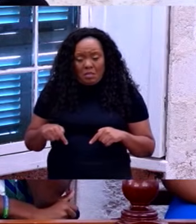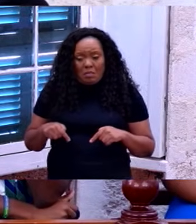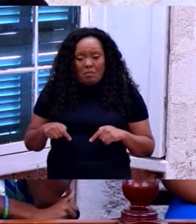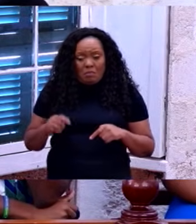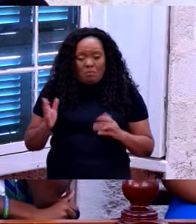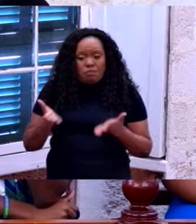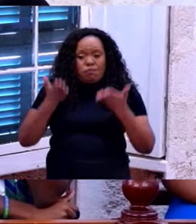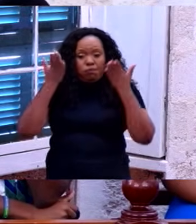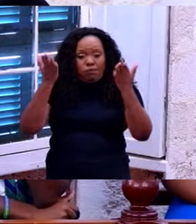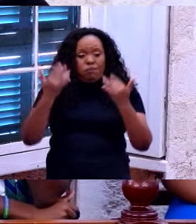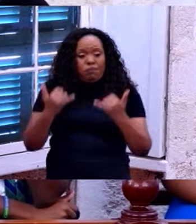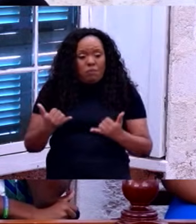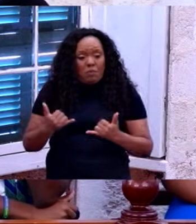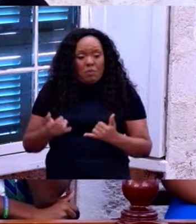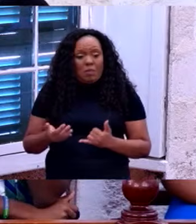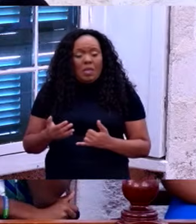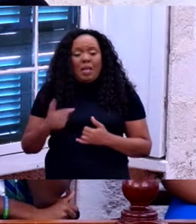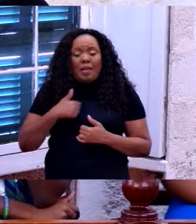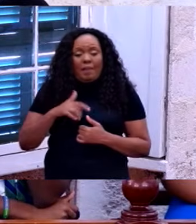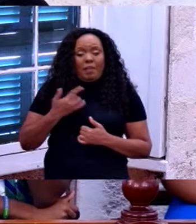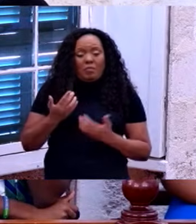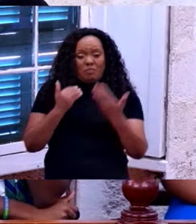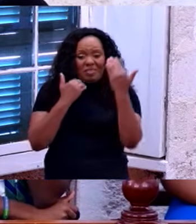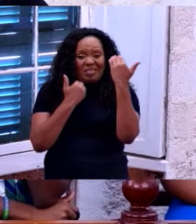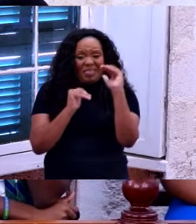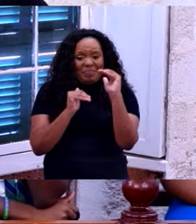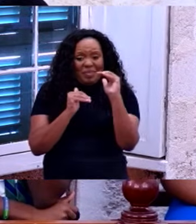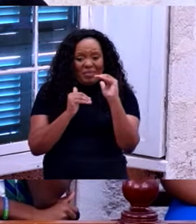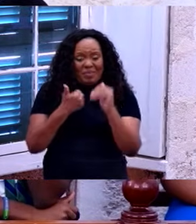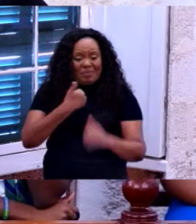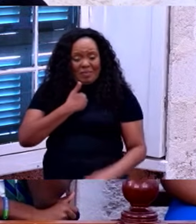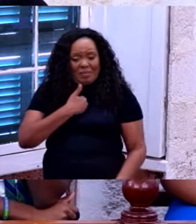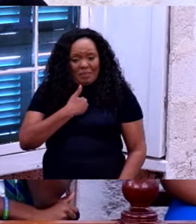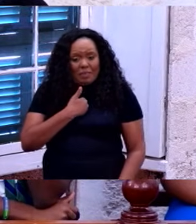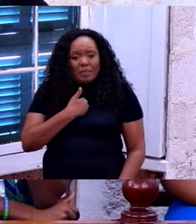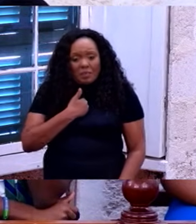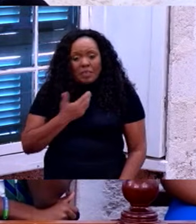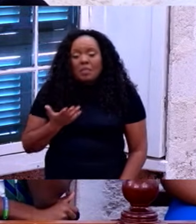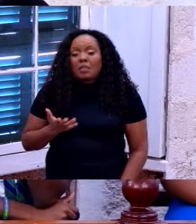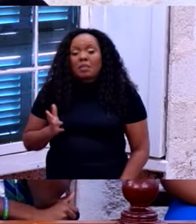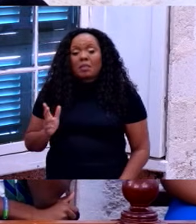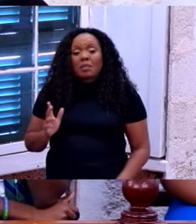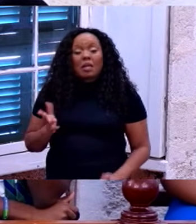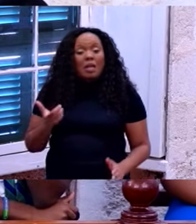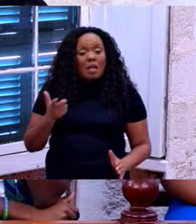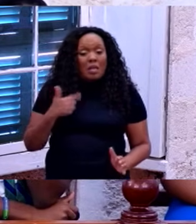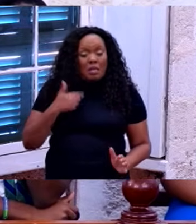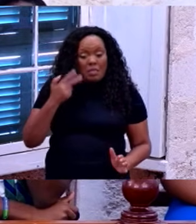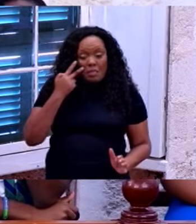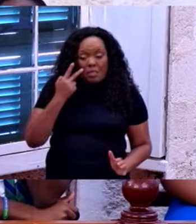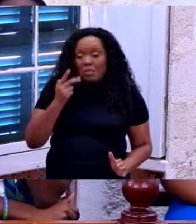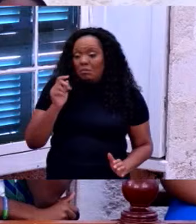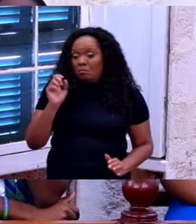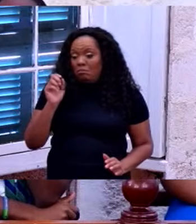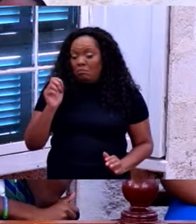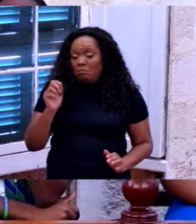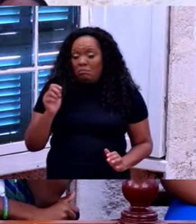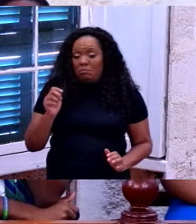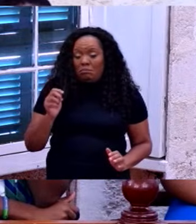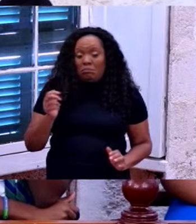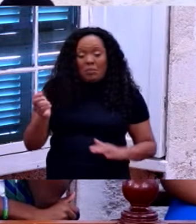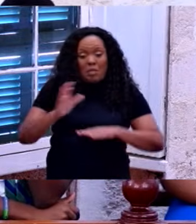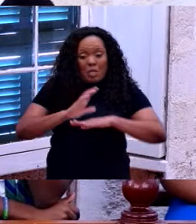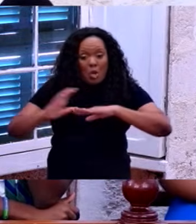person has a casting vote. The precedents I have seen is that, yes, the Caribbean jurisdictions provide for